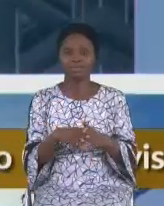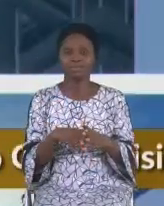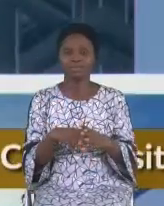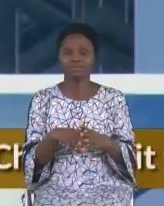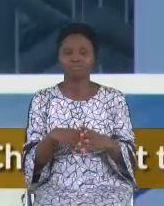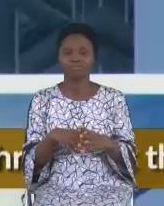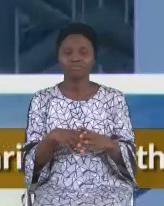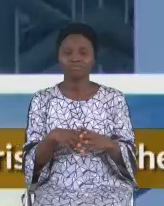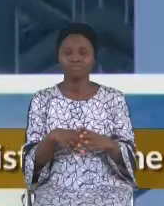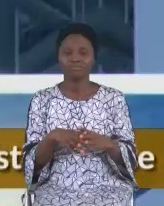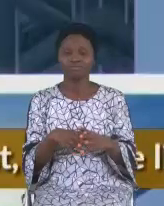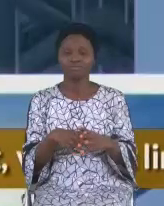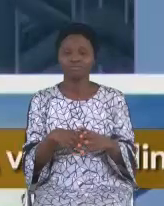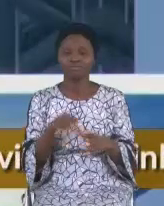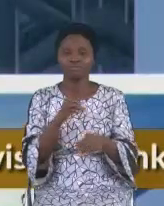Counselors,